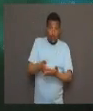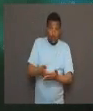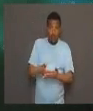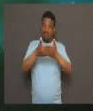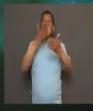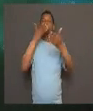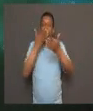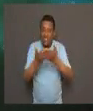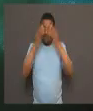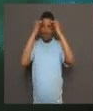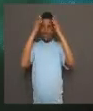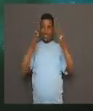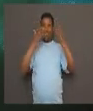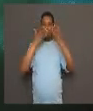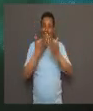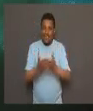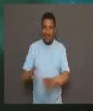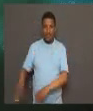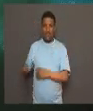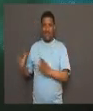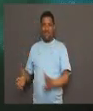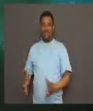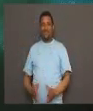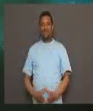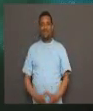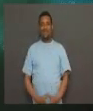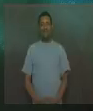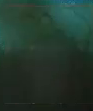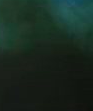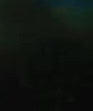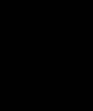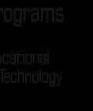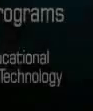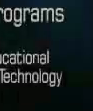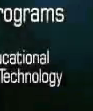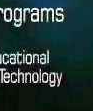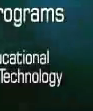time. Until then, thank you, teacher. Thank you, students.